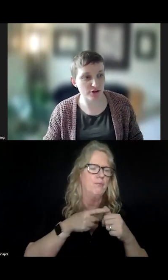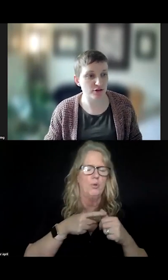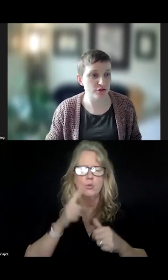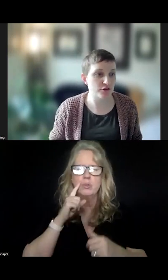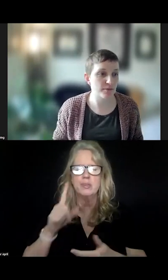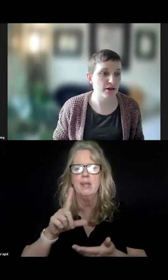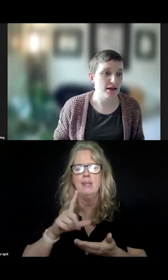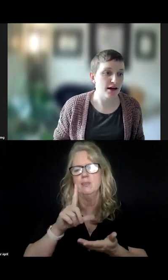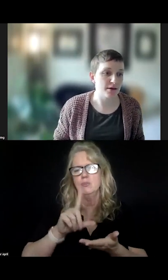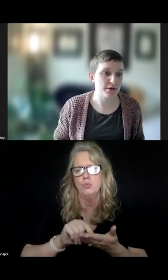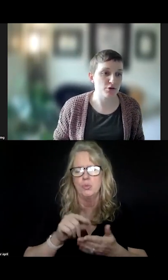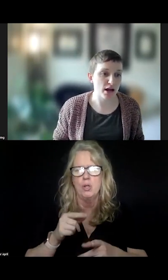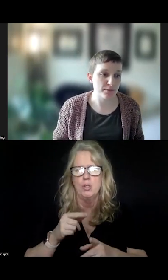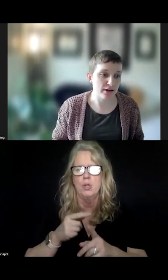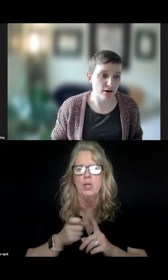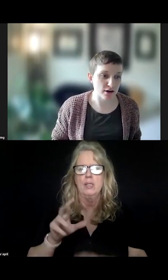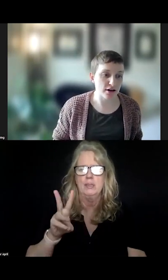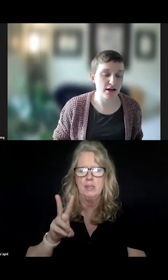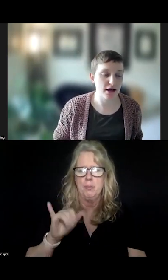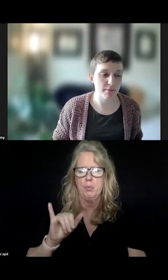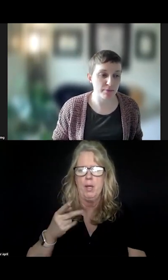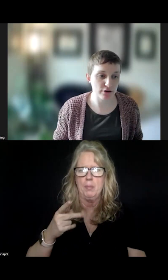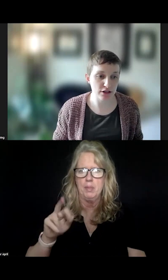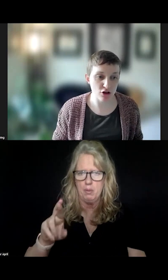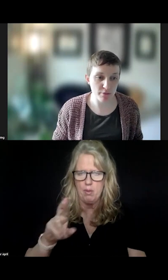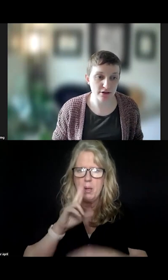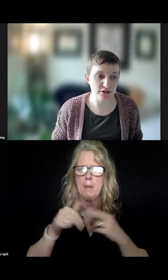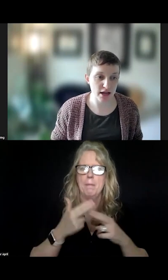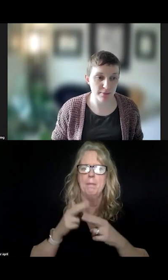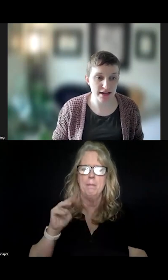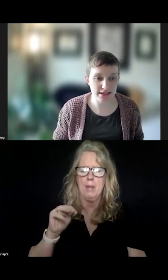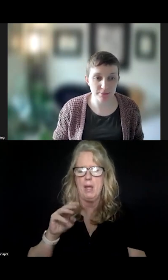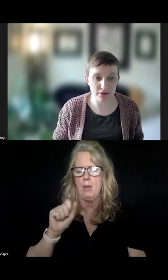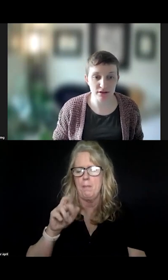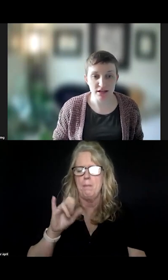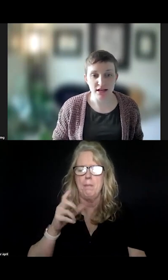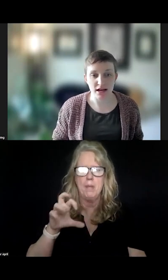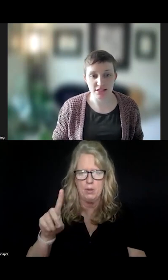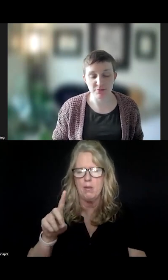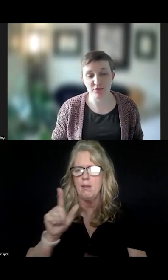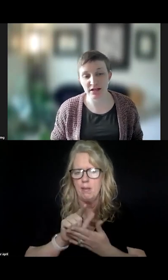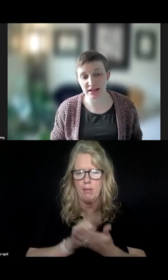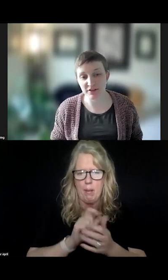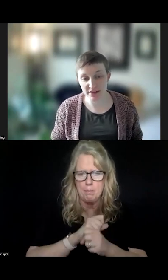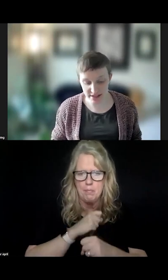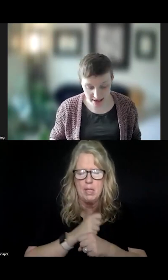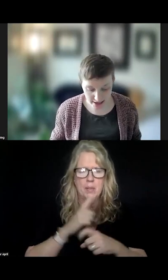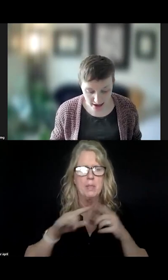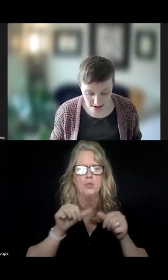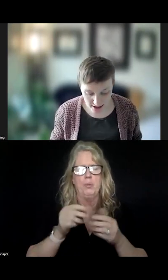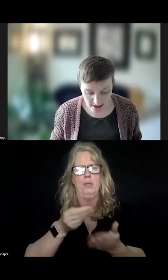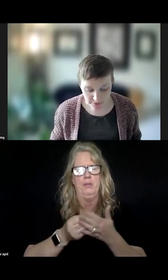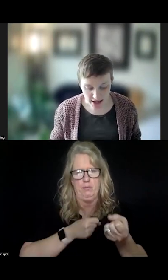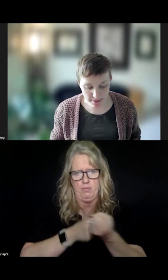news article from WYPR about Maryland lawmakers passing a bill to permanently fund the